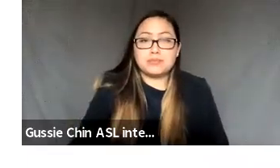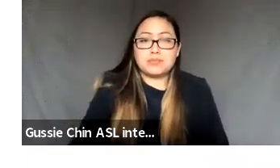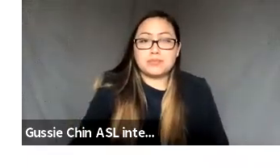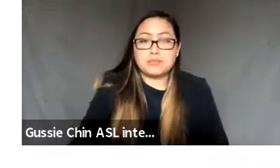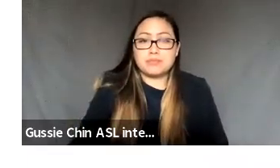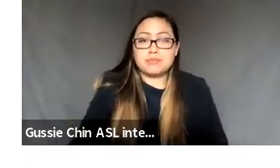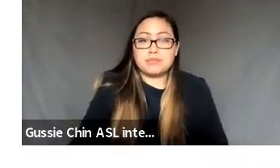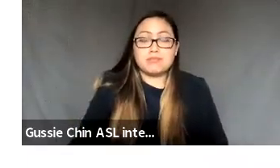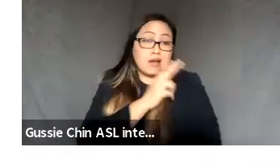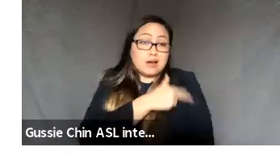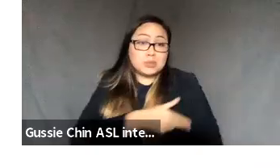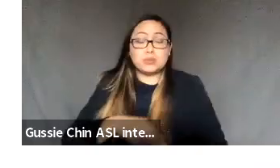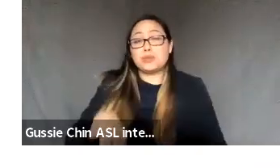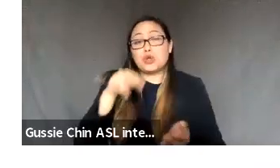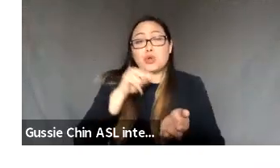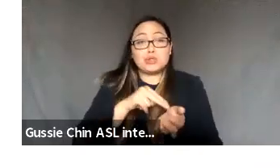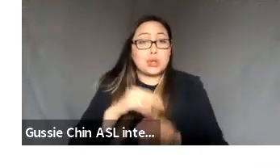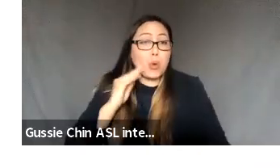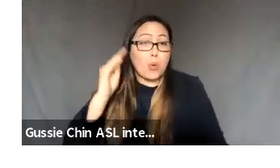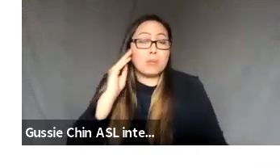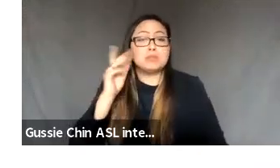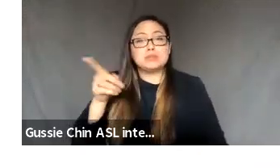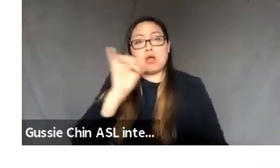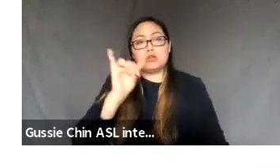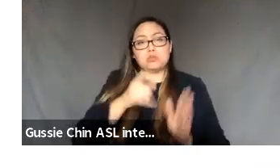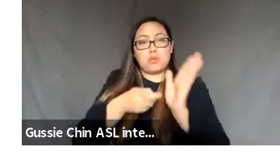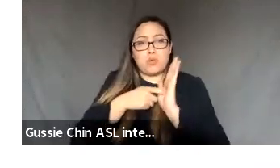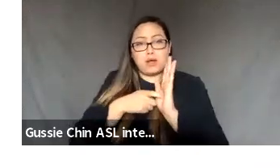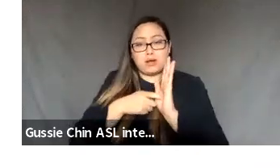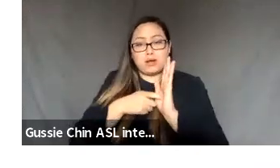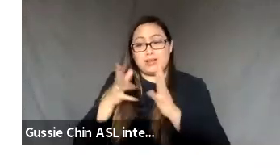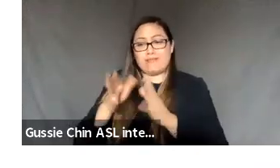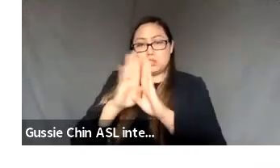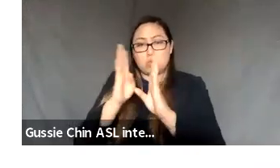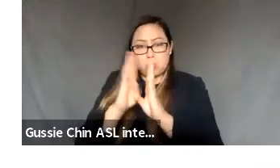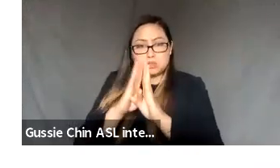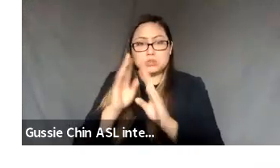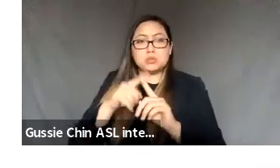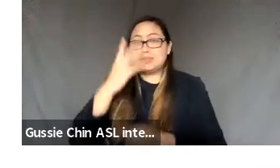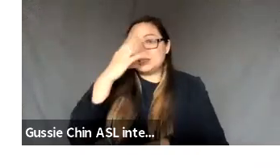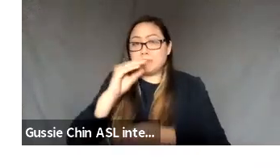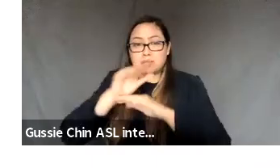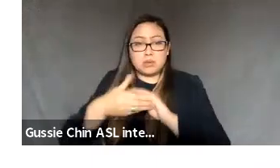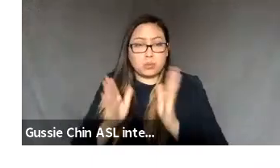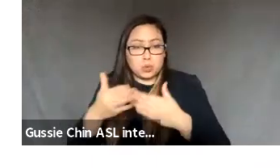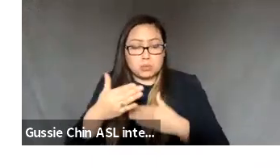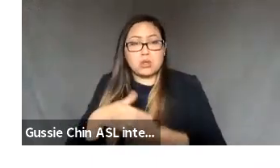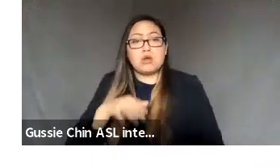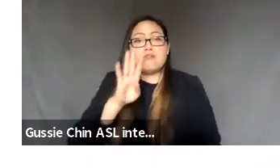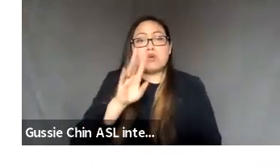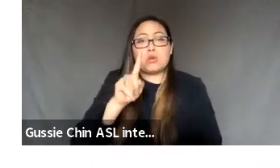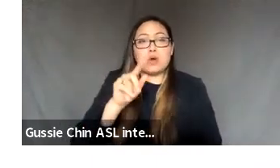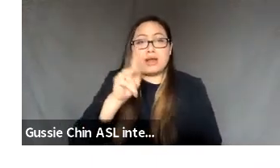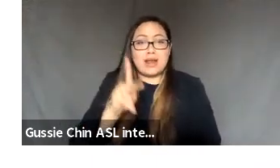nursing homes, they're required to have doors to the sleeping rooms, providing a minimum of 41.5 inches of